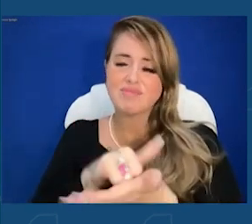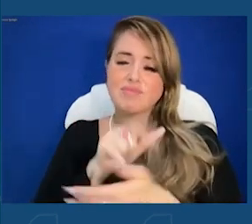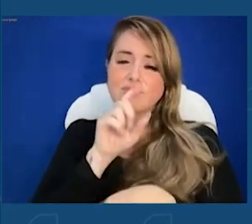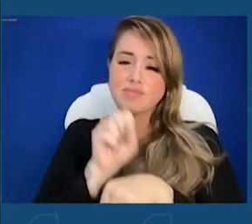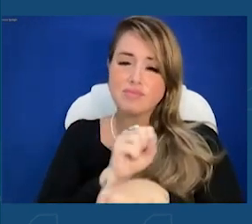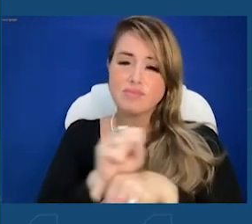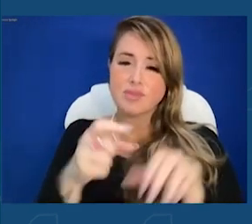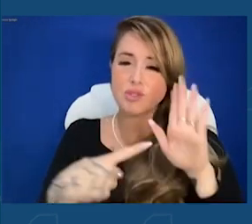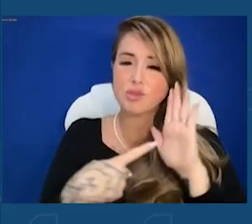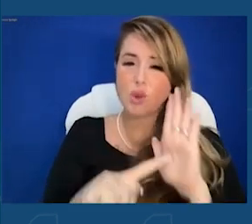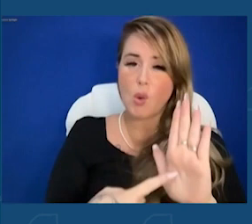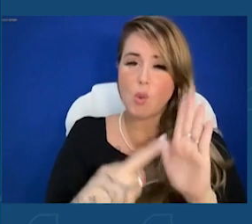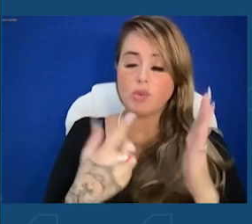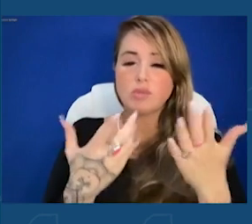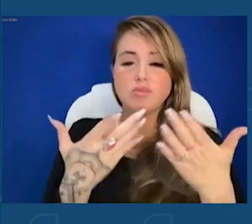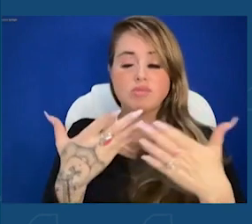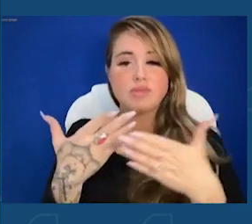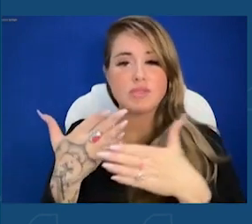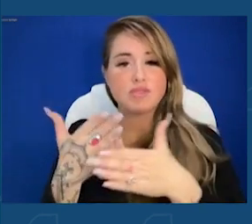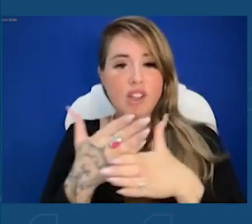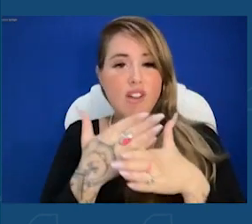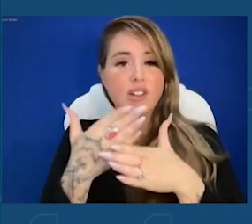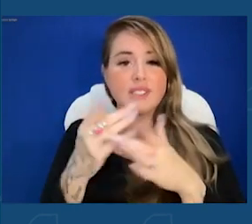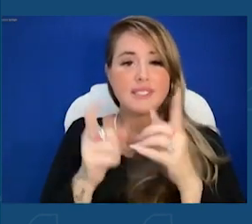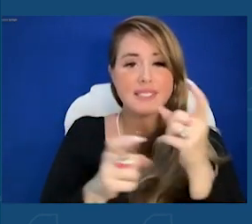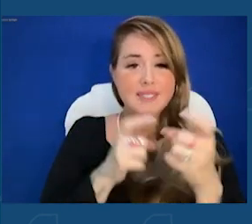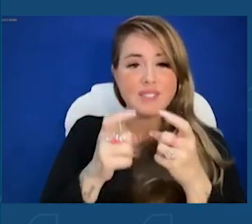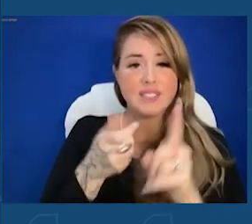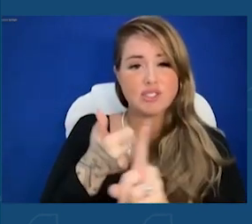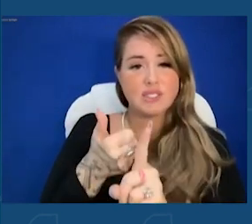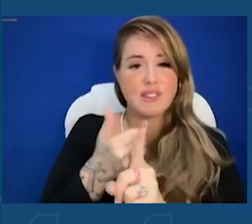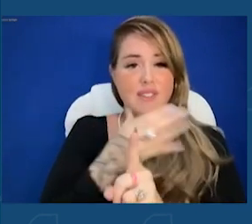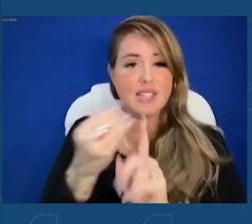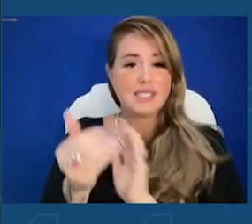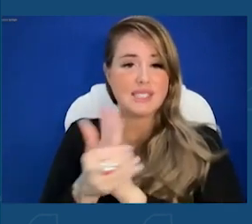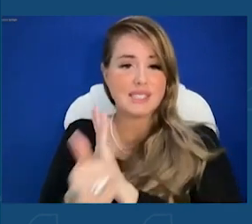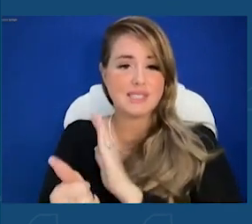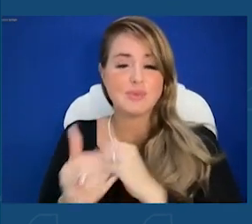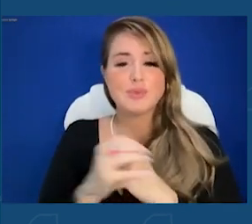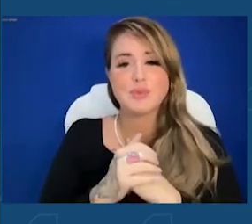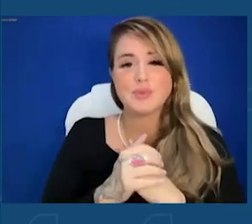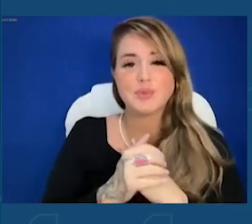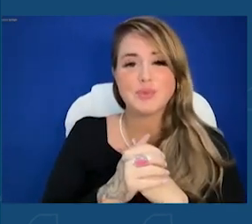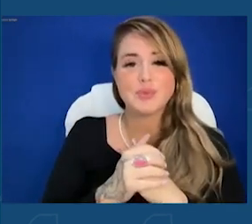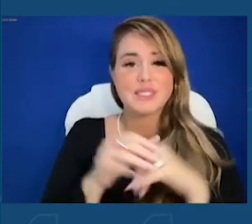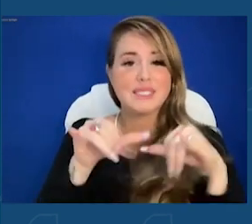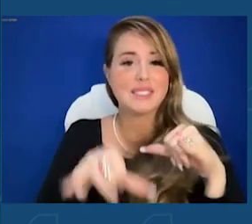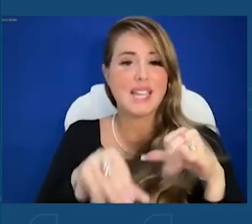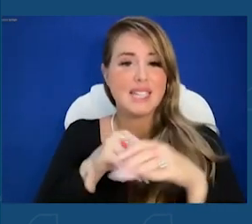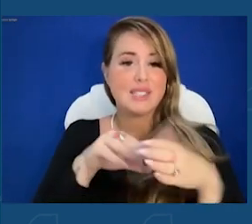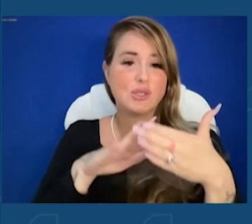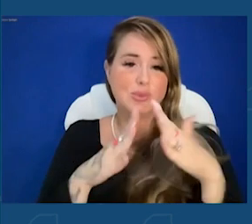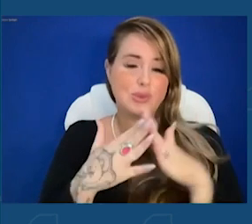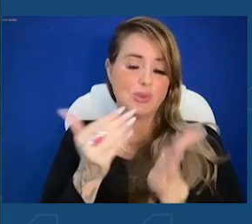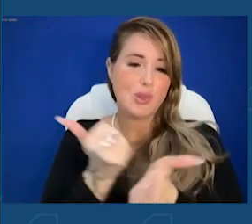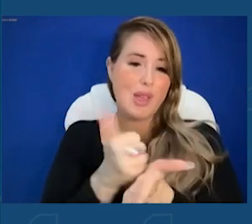to shared giving of oneself and skills by staying in our community to help